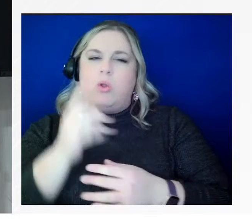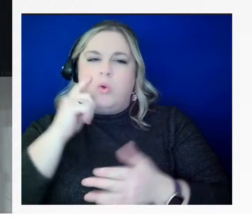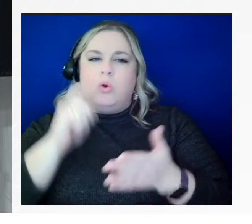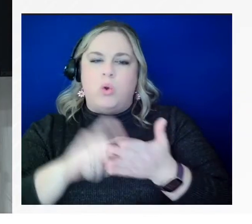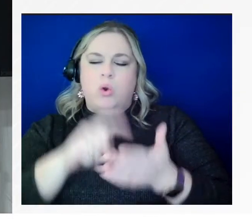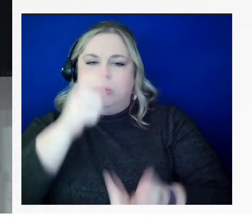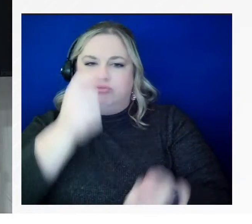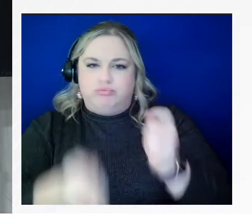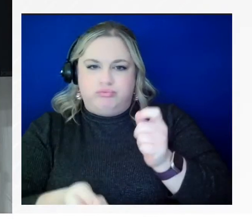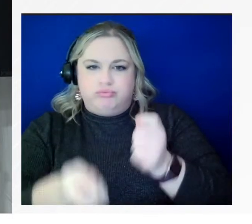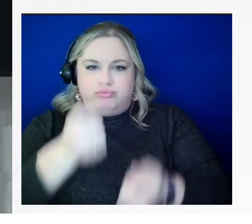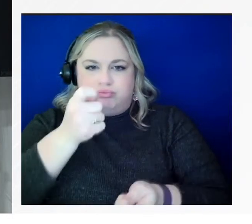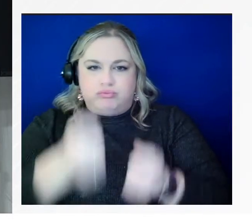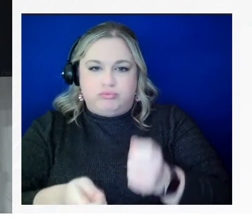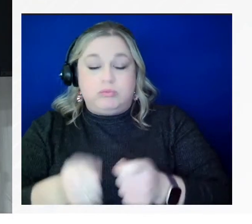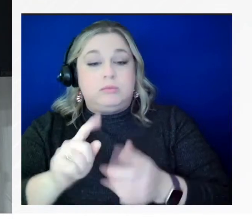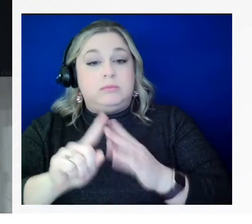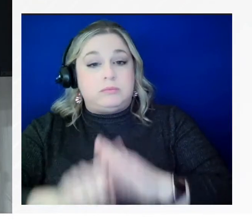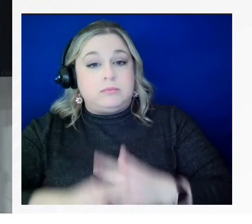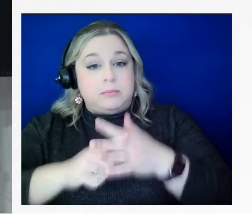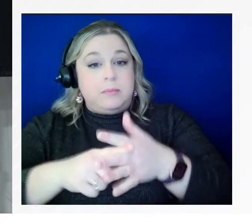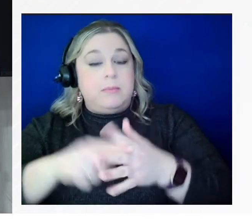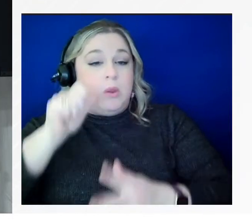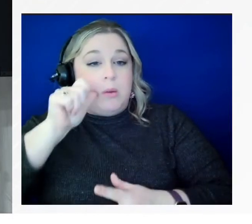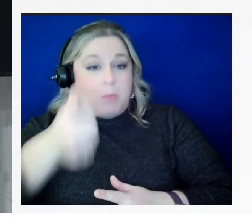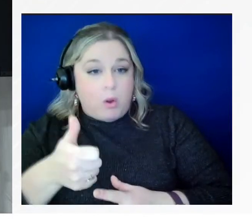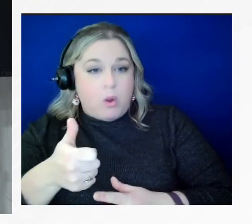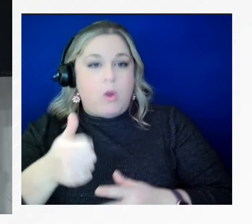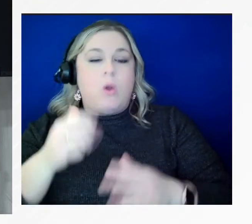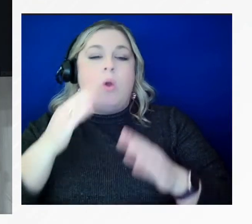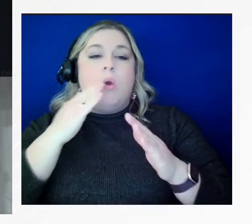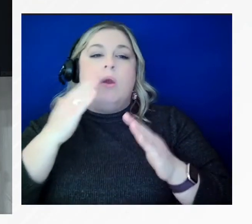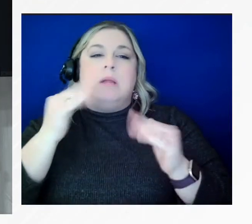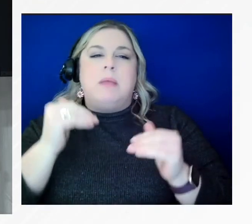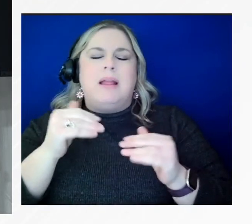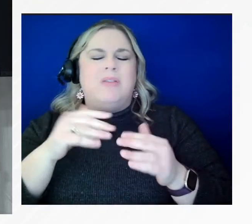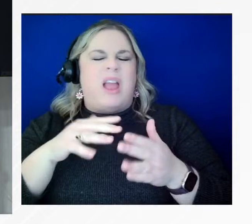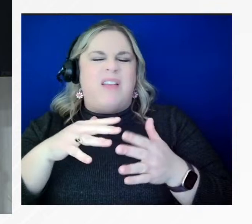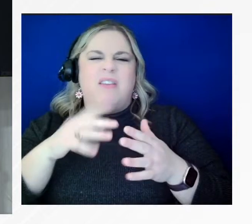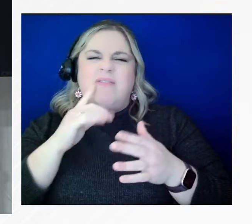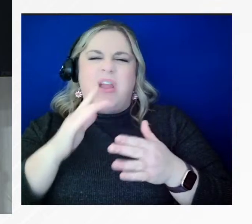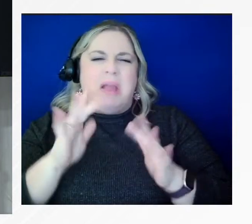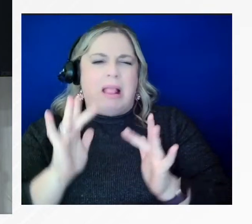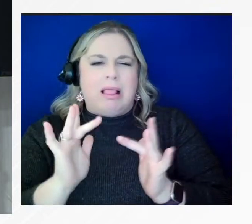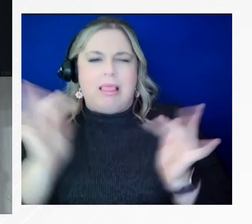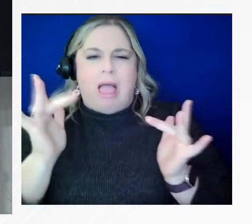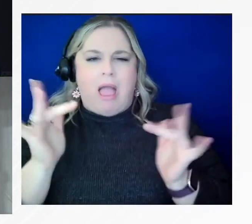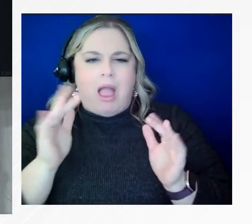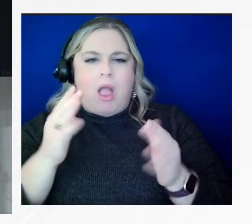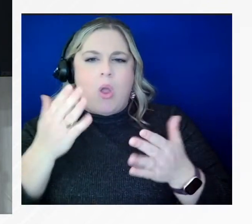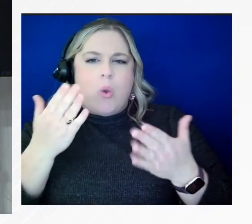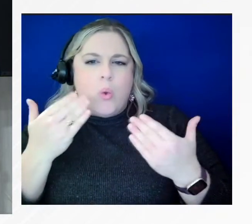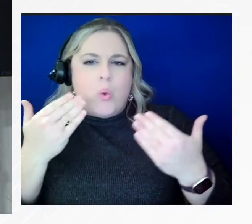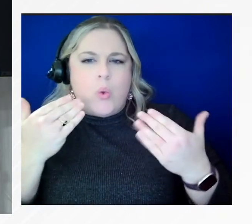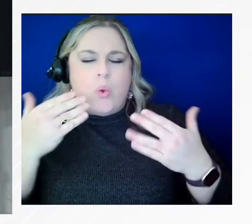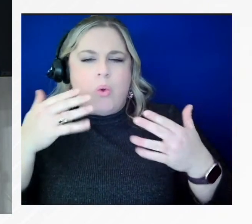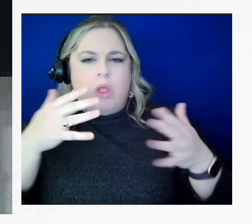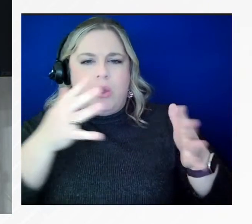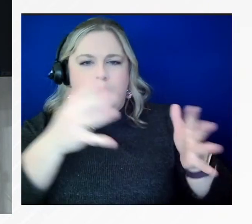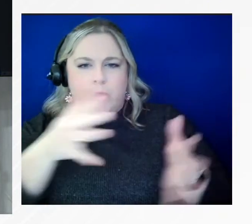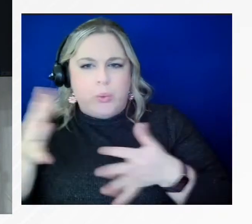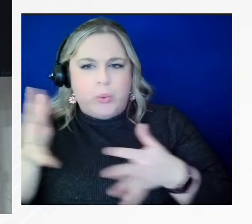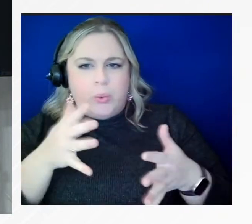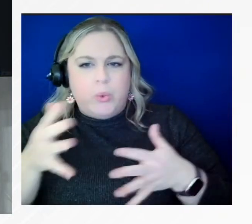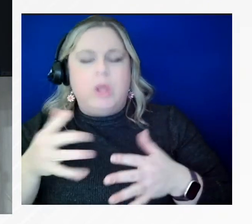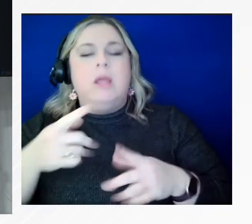next. Beginning with tomorrow, we expect the remnants of a weak cold front to move across the area. What that's going to do is bring in some cooler temperatures, some